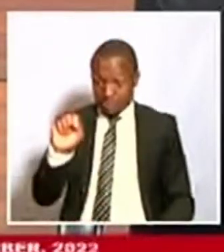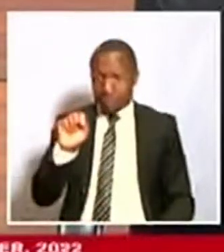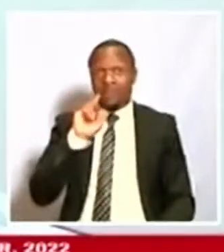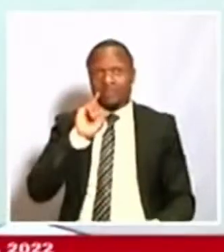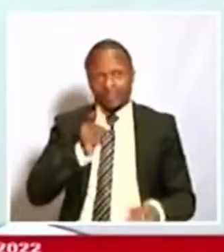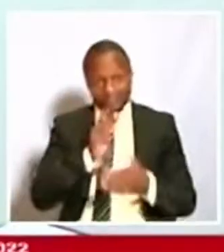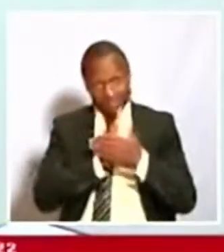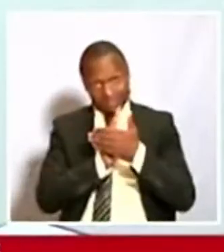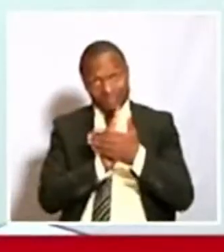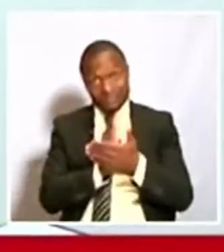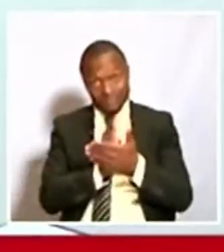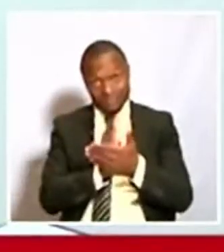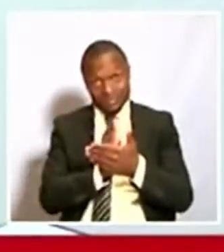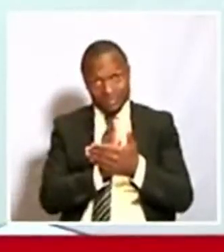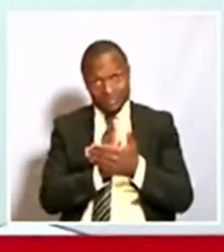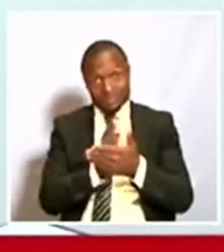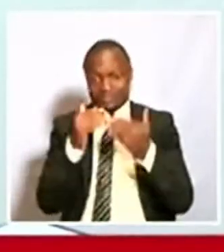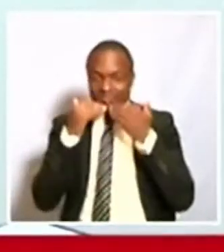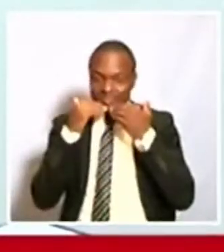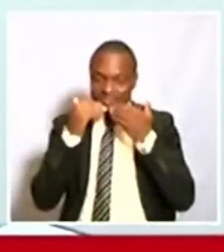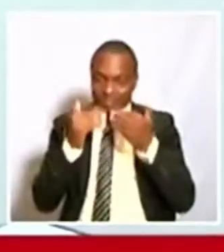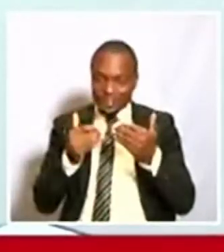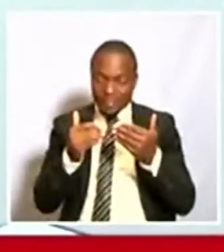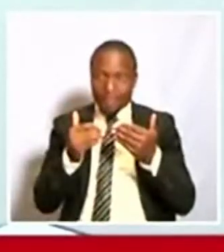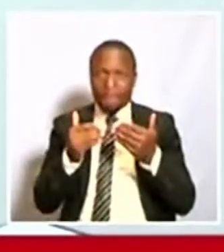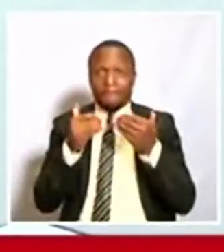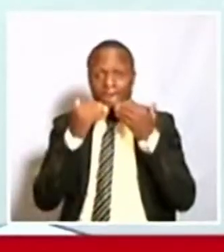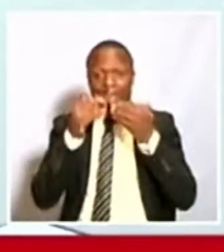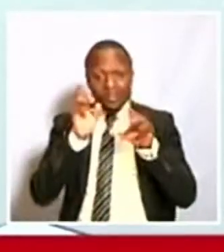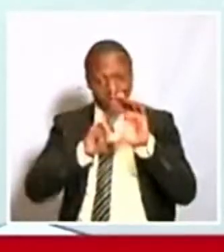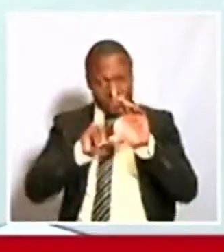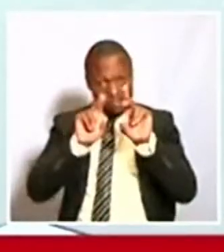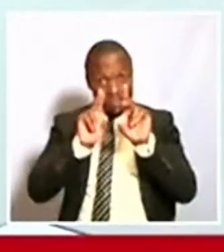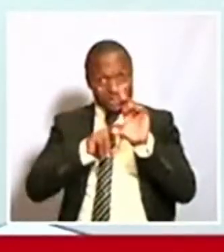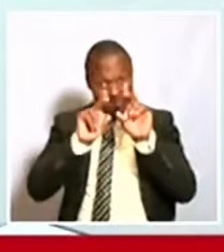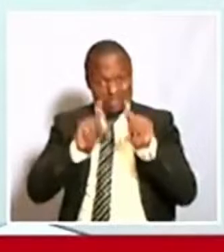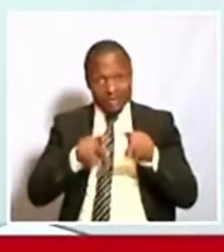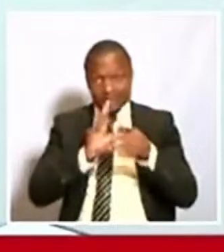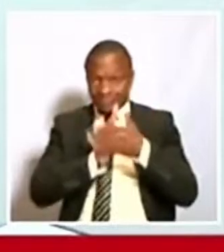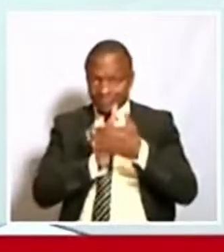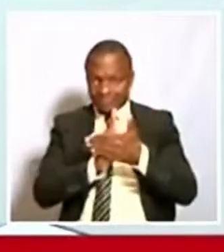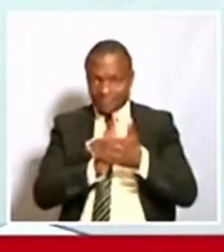as such. Okay. Thank you. All right. Proceed. Thank you, Chair, for the guidance.